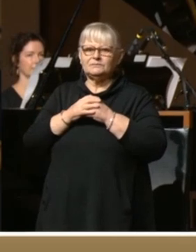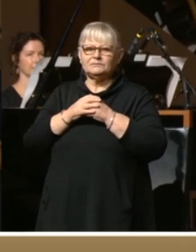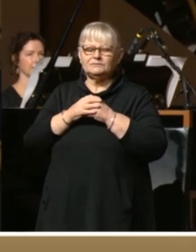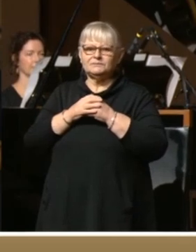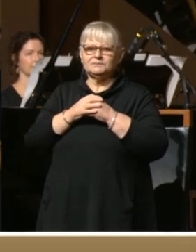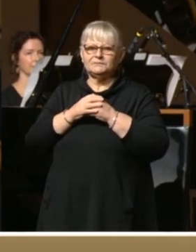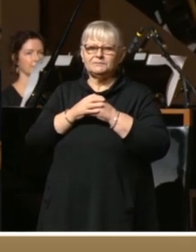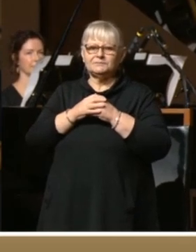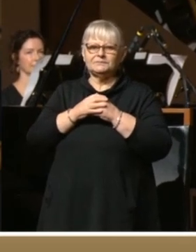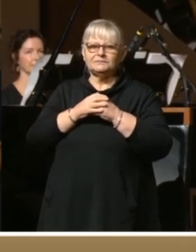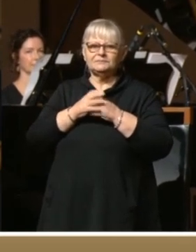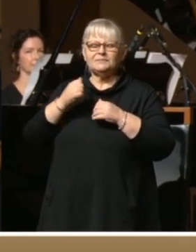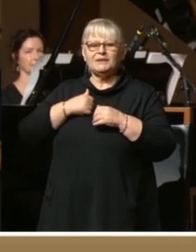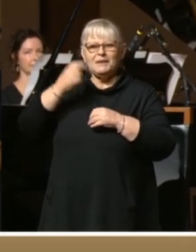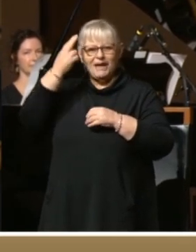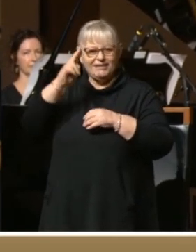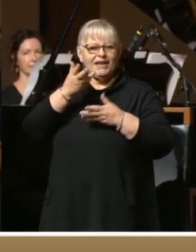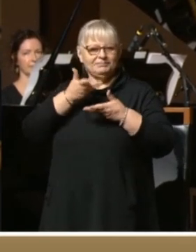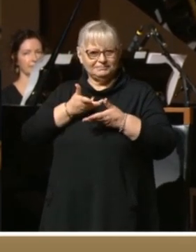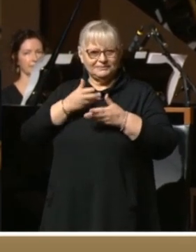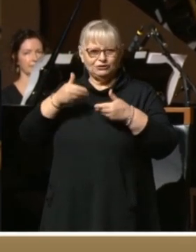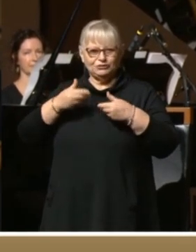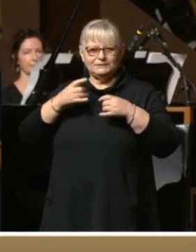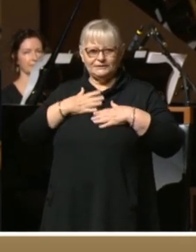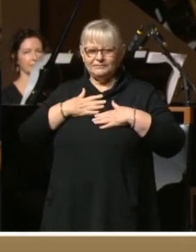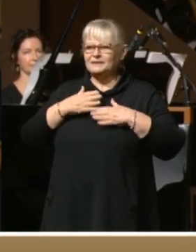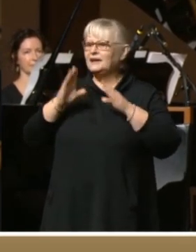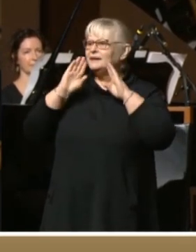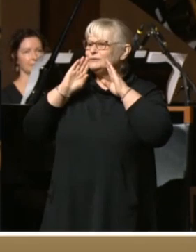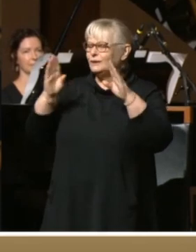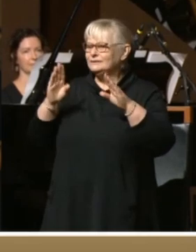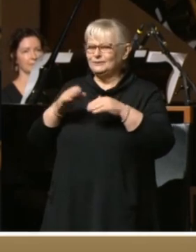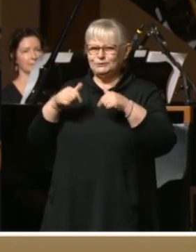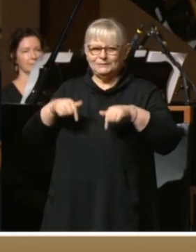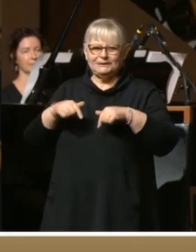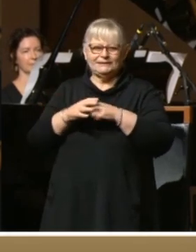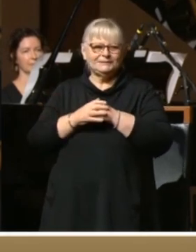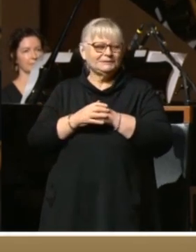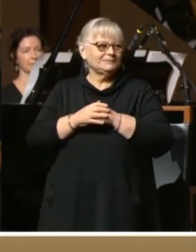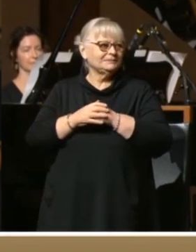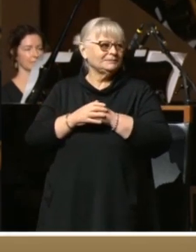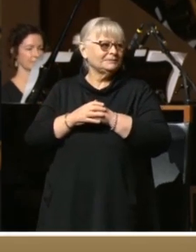Yuandu Paul Giroir House, Marambang Malang, Noi Goi Malang. It's wonderful, it's fabulous to be here.